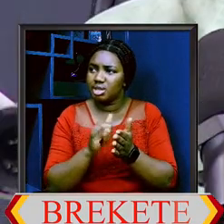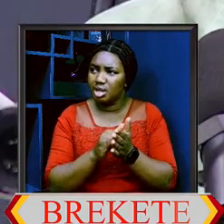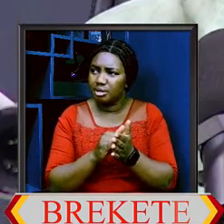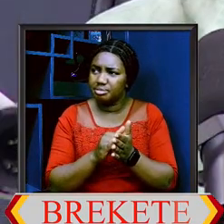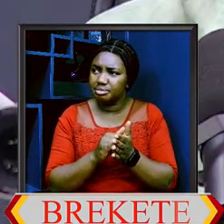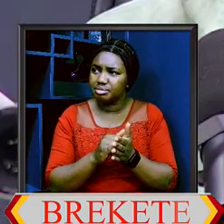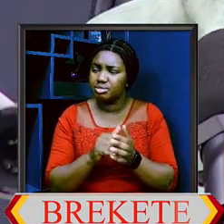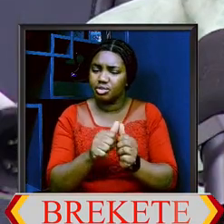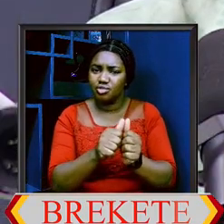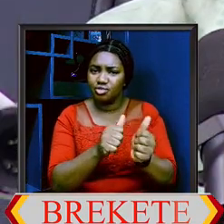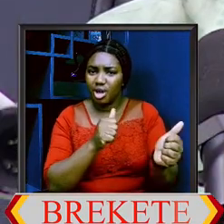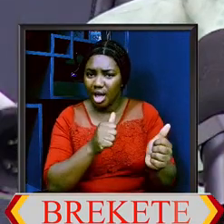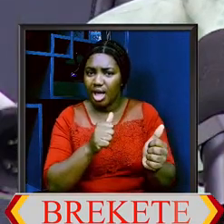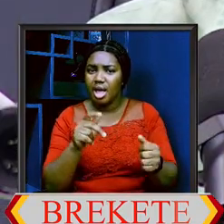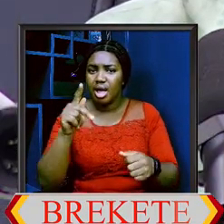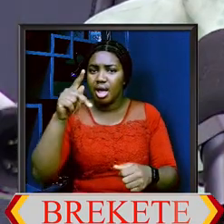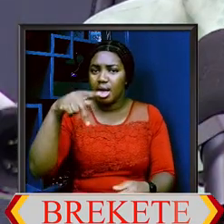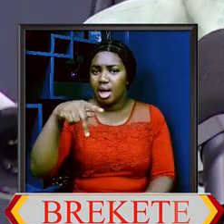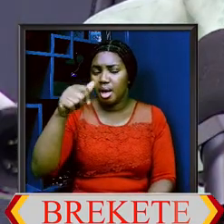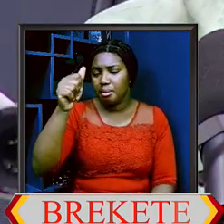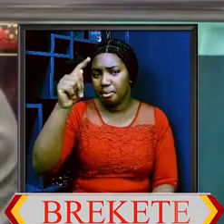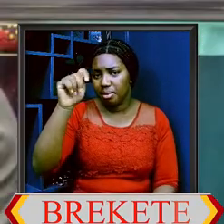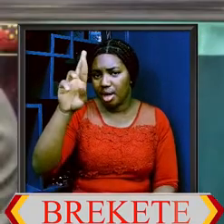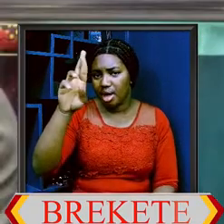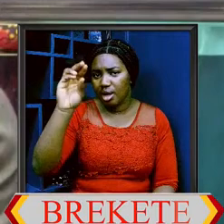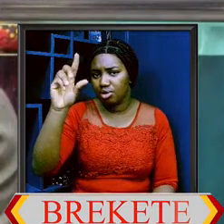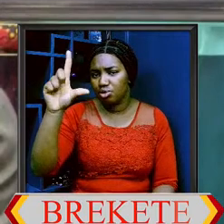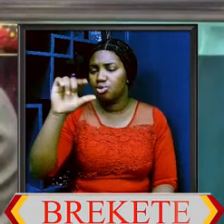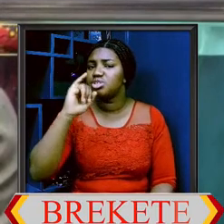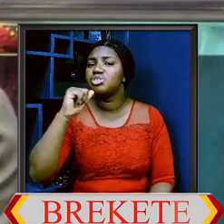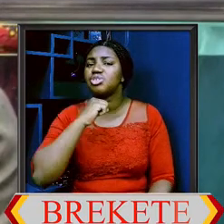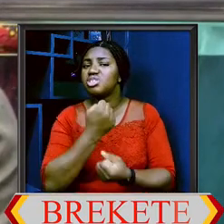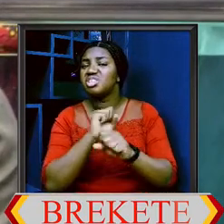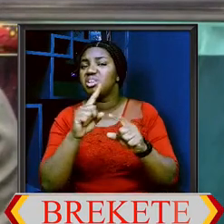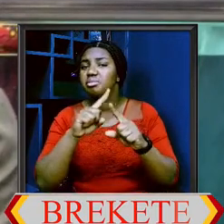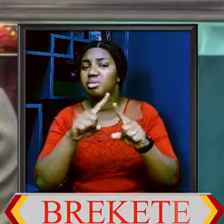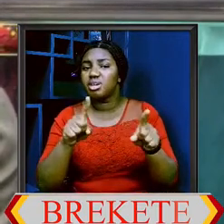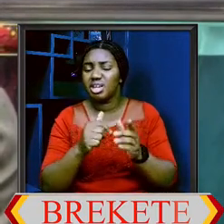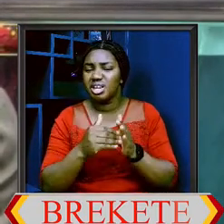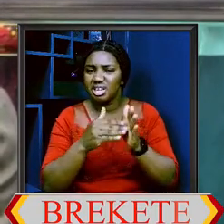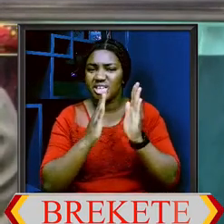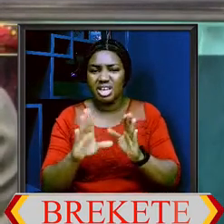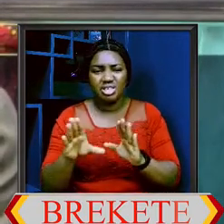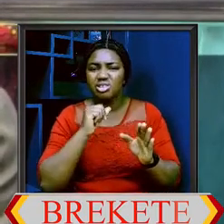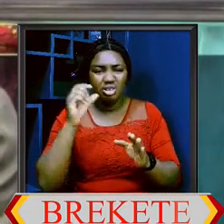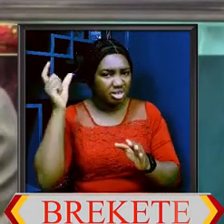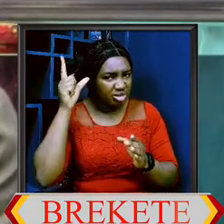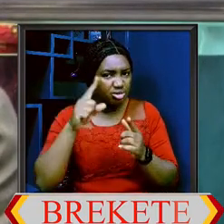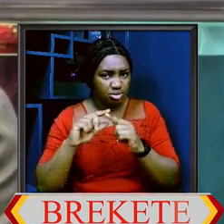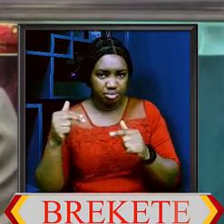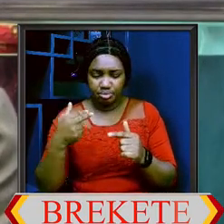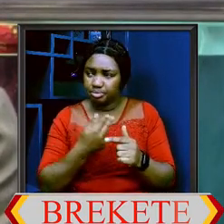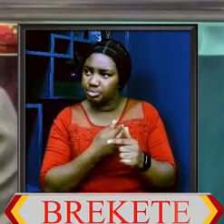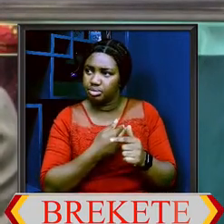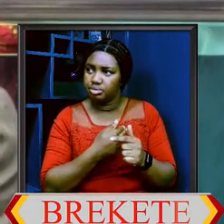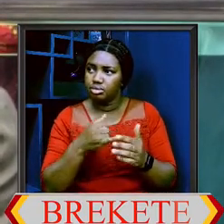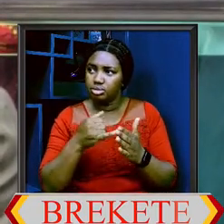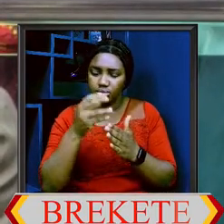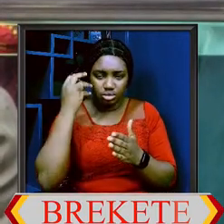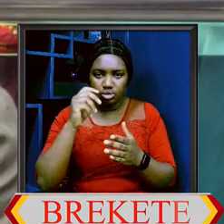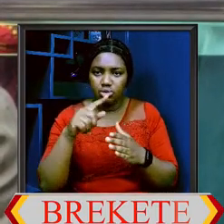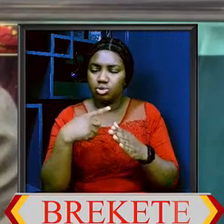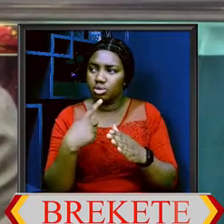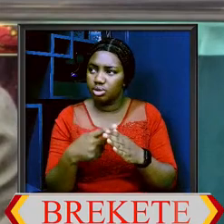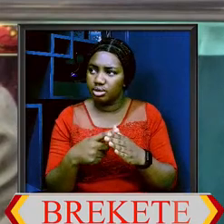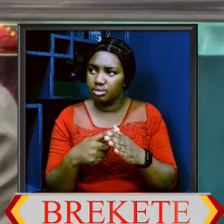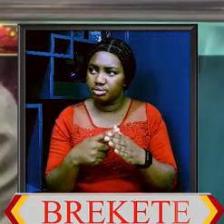time Patrol is not safe but our leaders there did not listen to us it was when